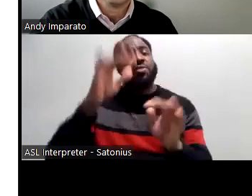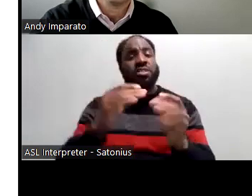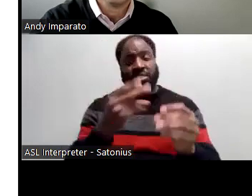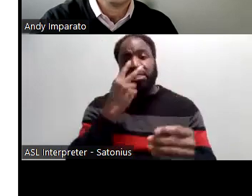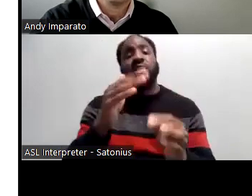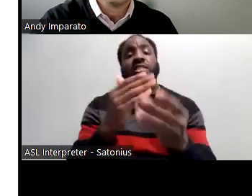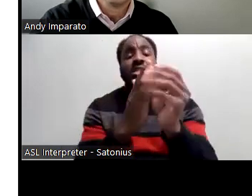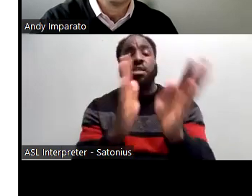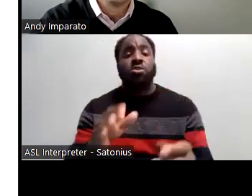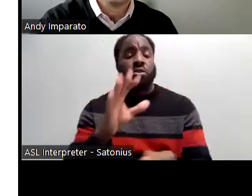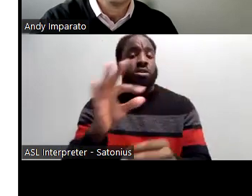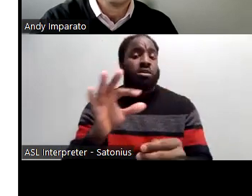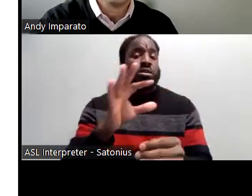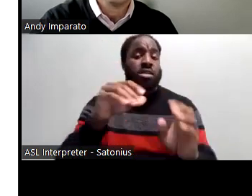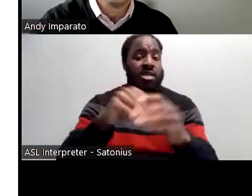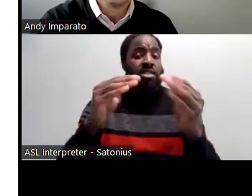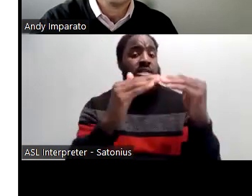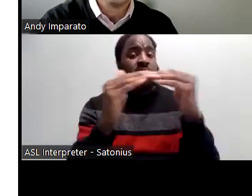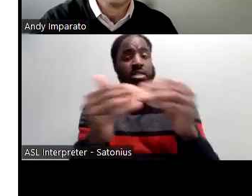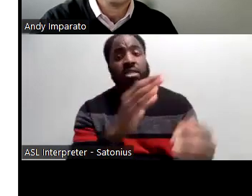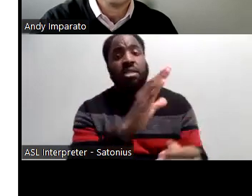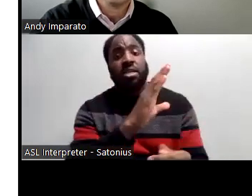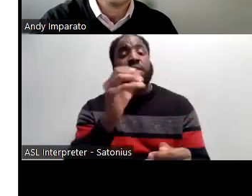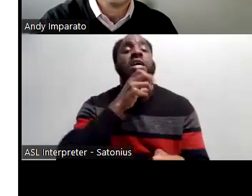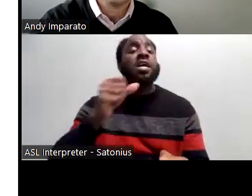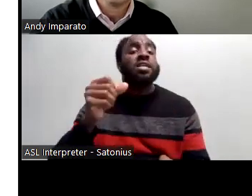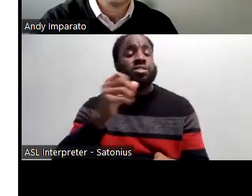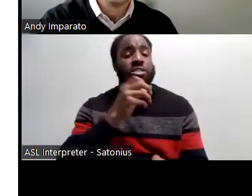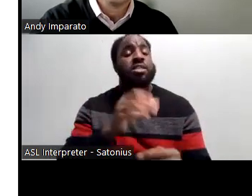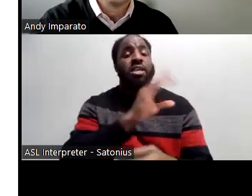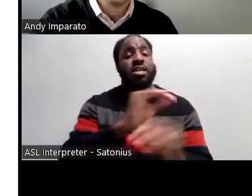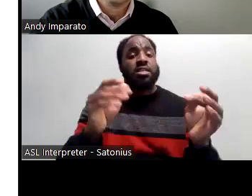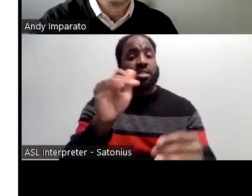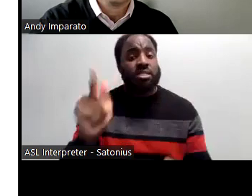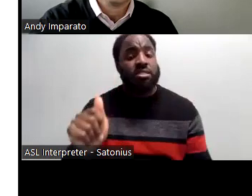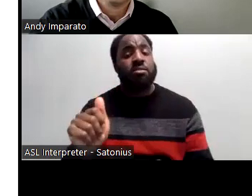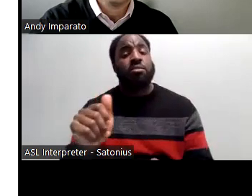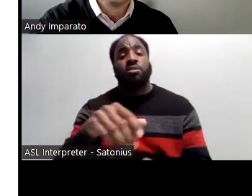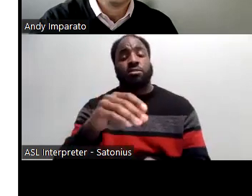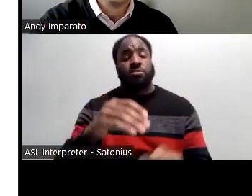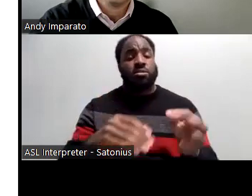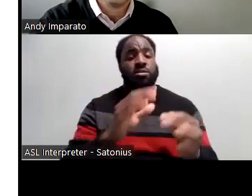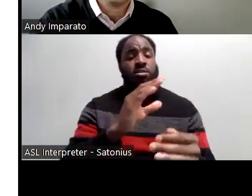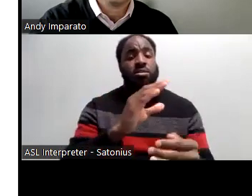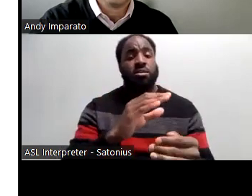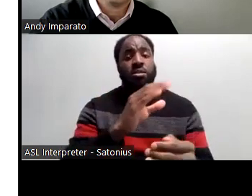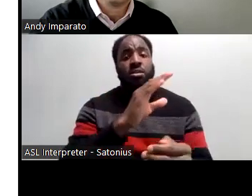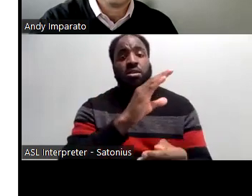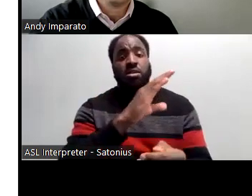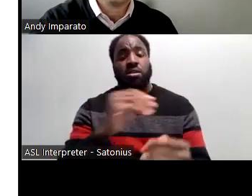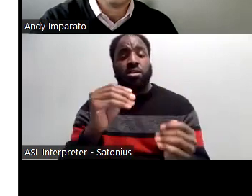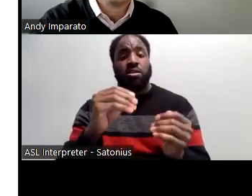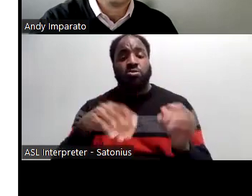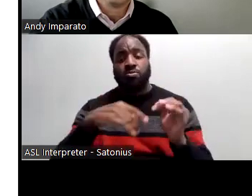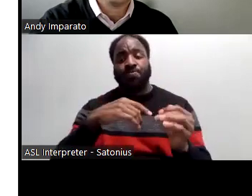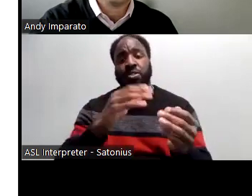of equity and of aging and disability, and how we would want to communicate those more transformative items